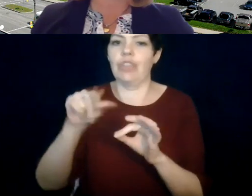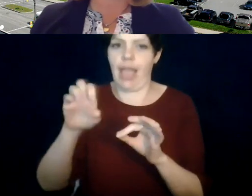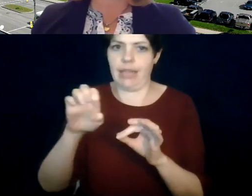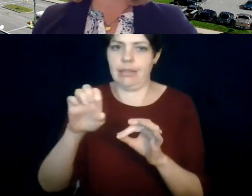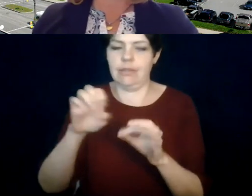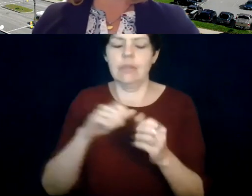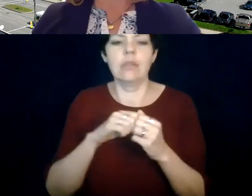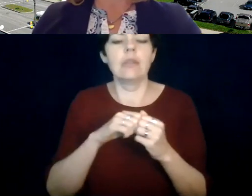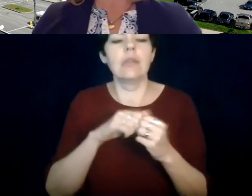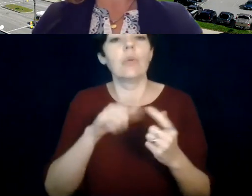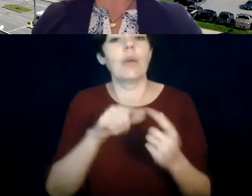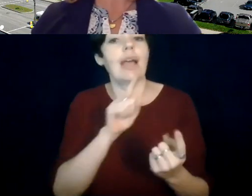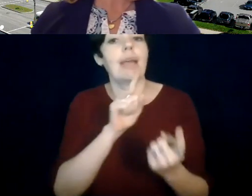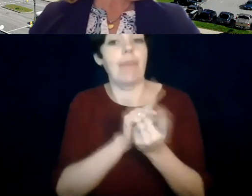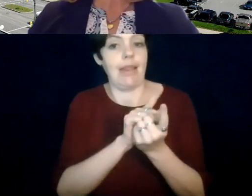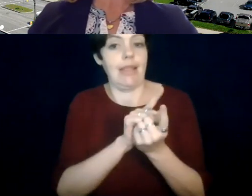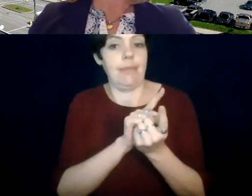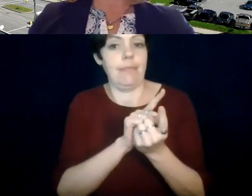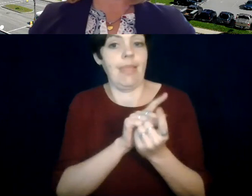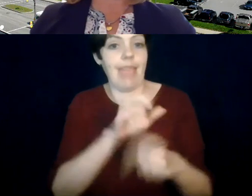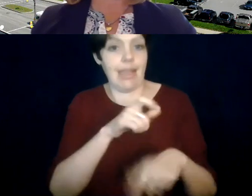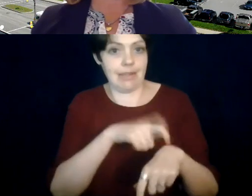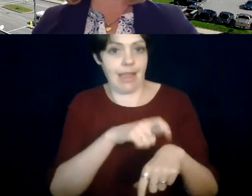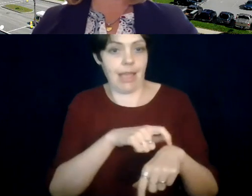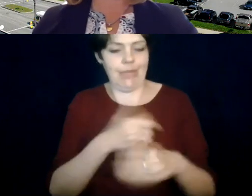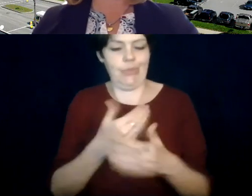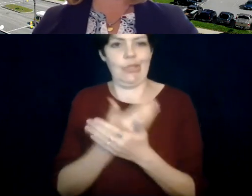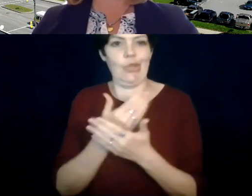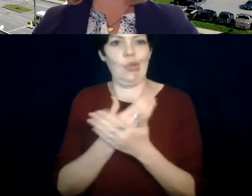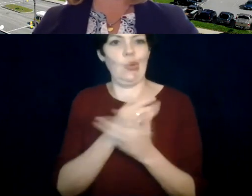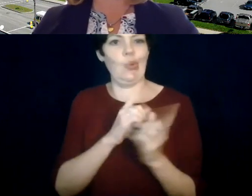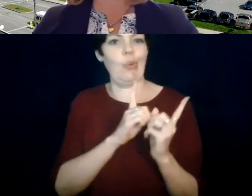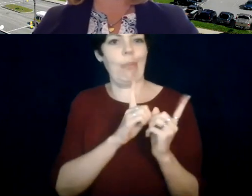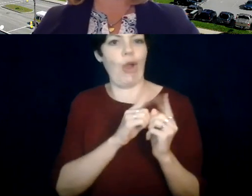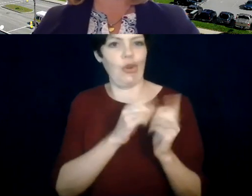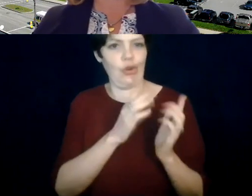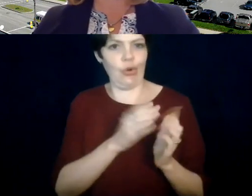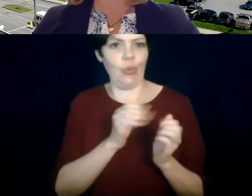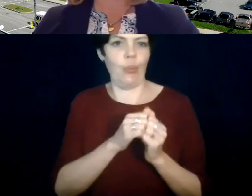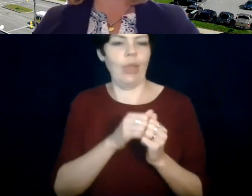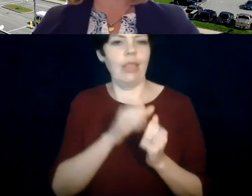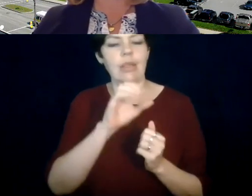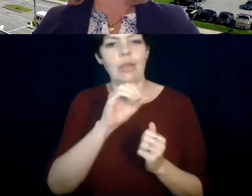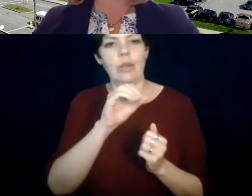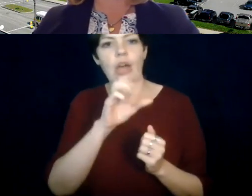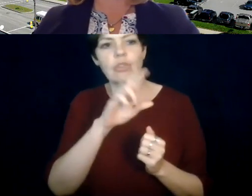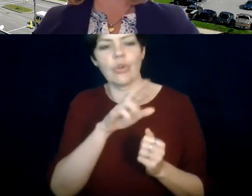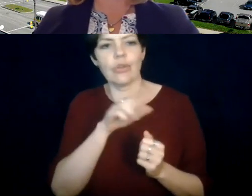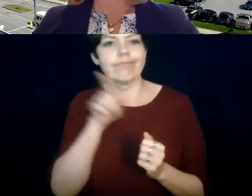as the new partner for Oscar when he was over at